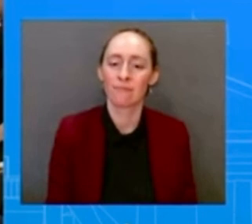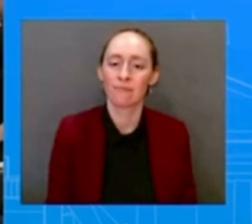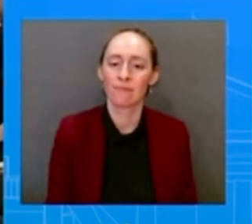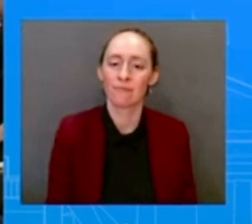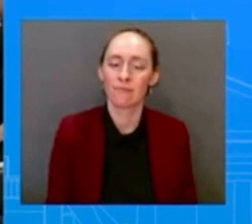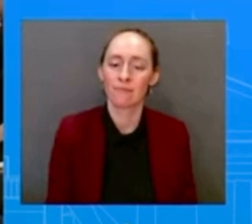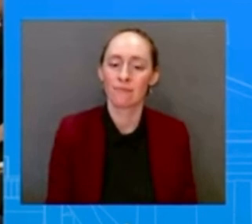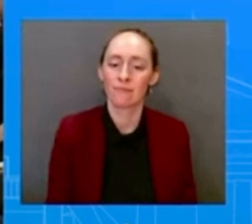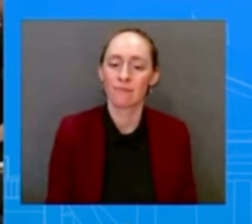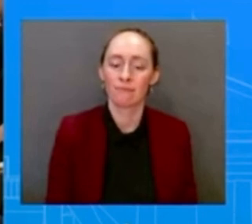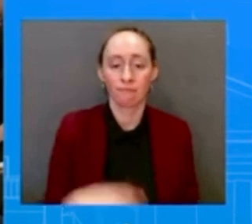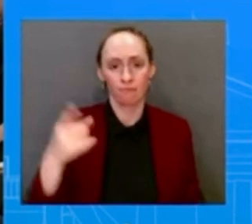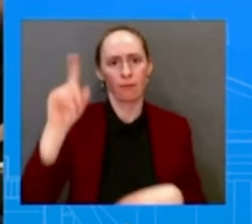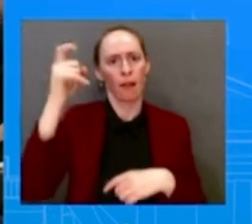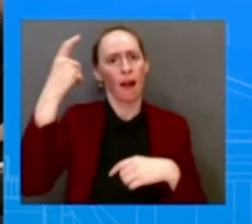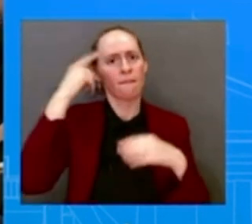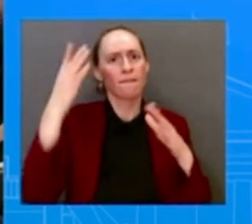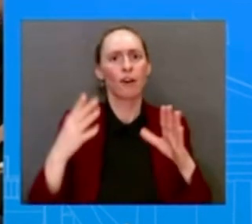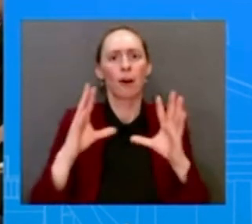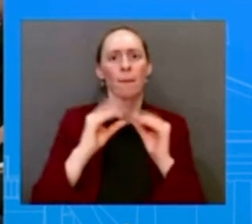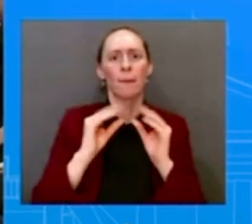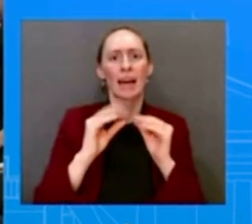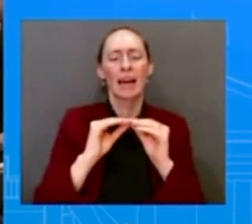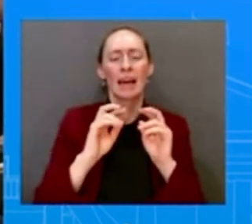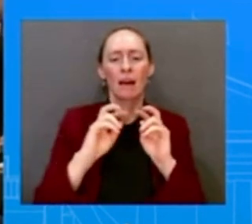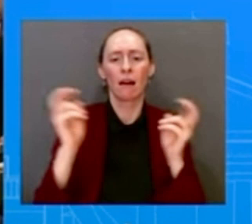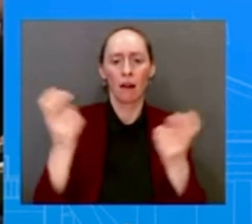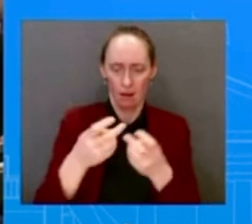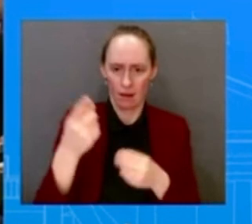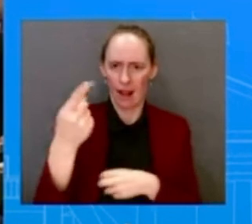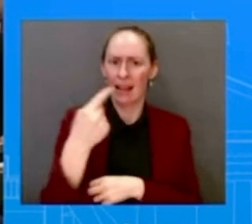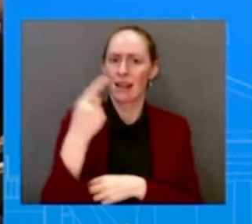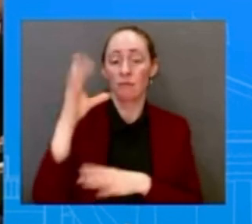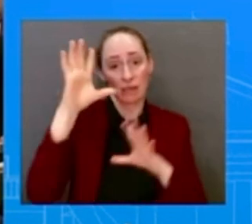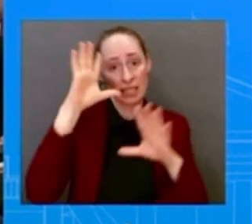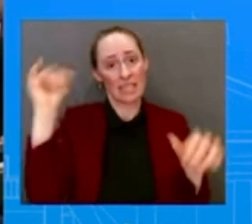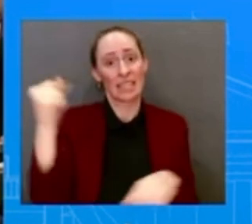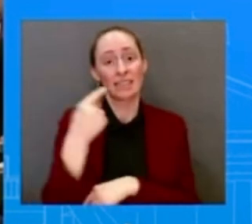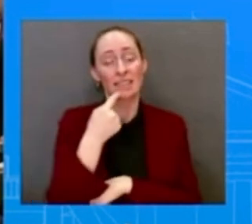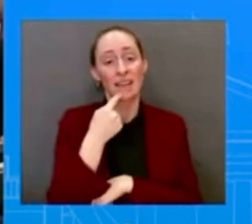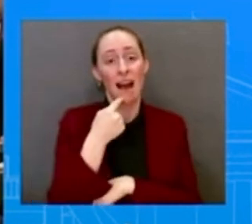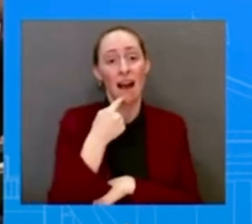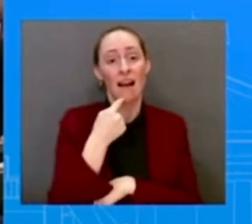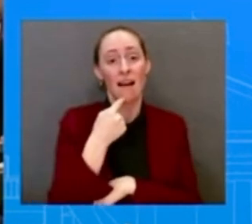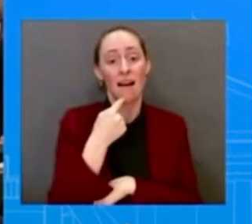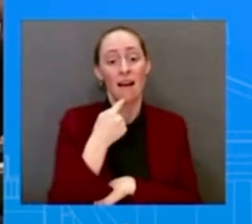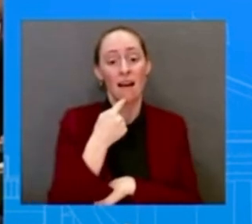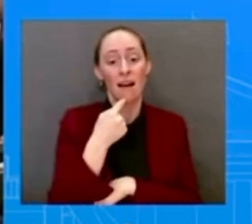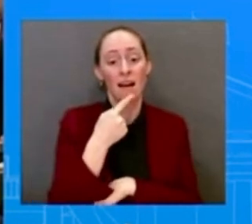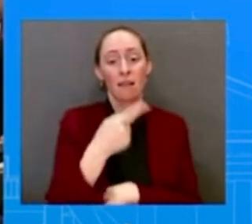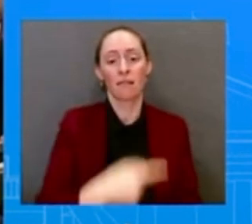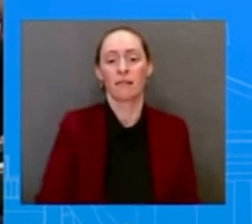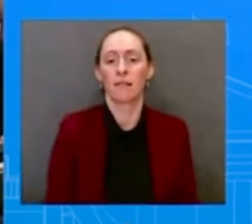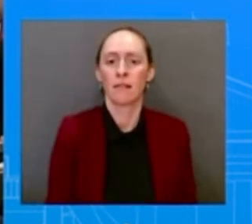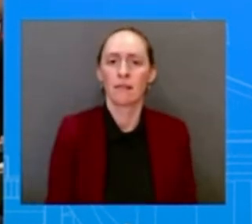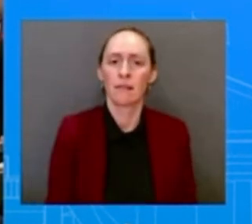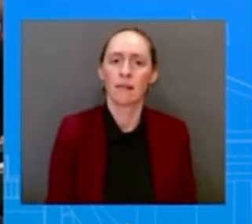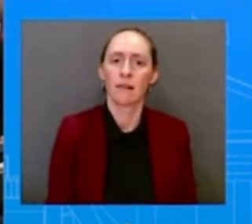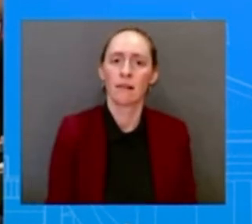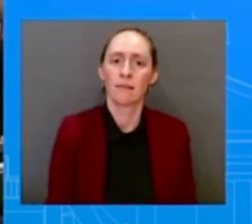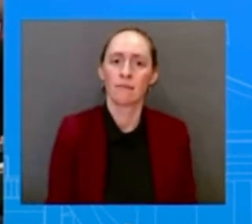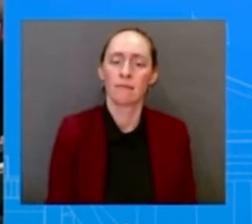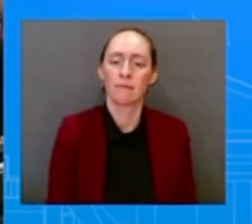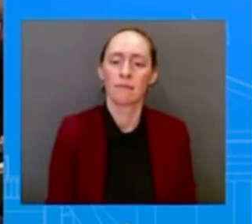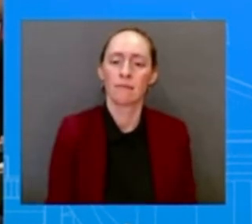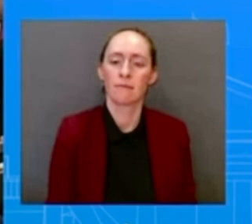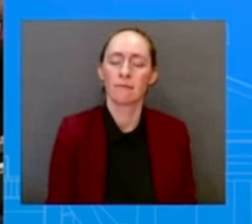meeting that Republicans are trying to close off the possibility of cutting defense spending, and that leaves only very